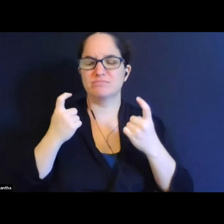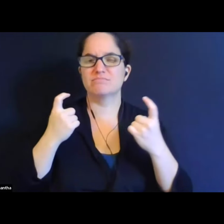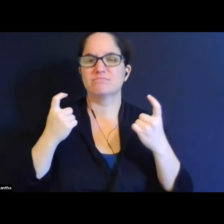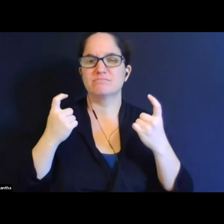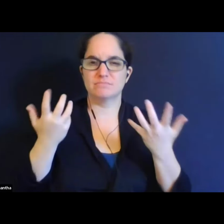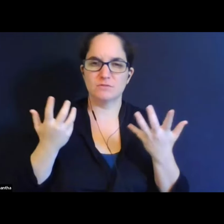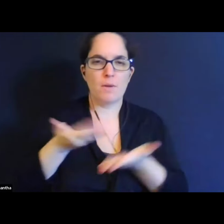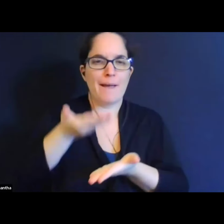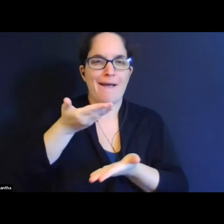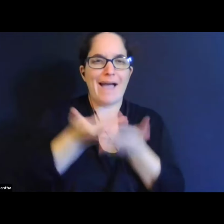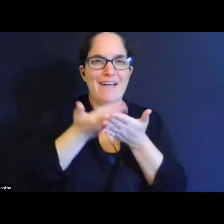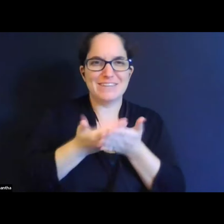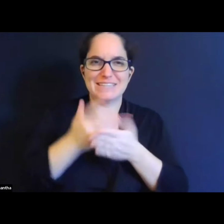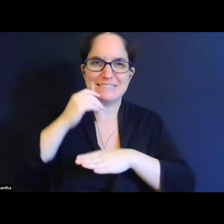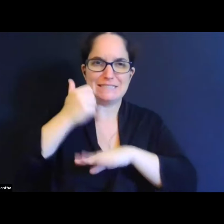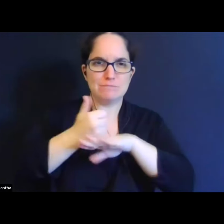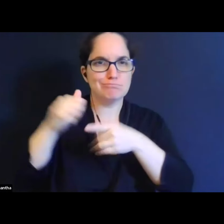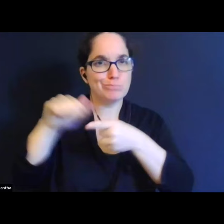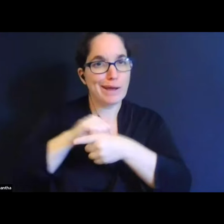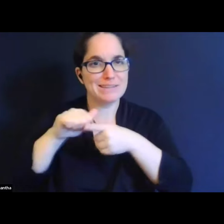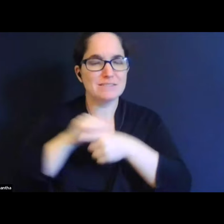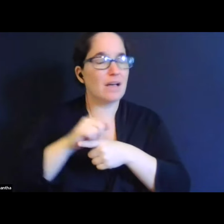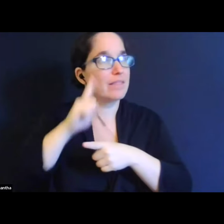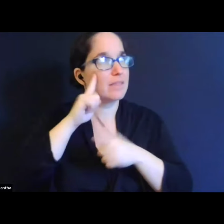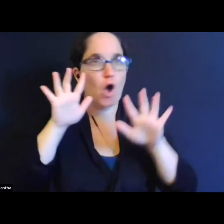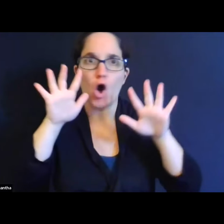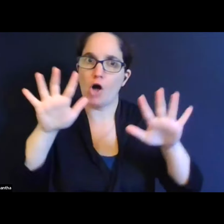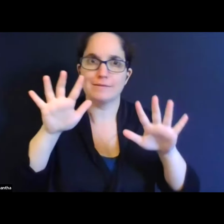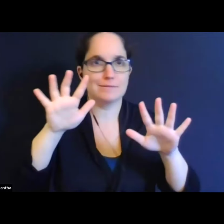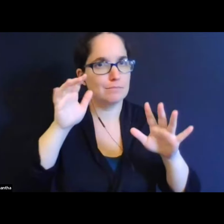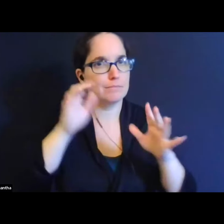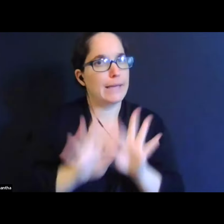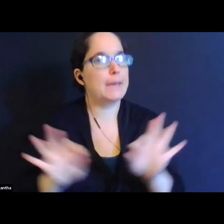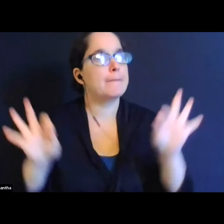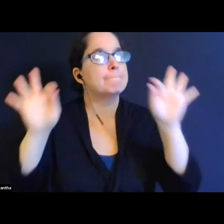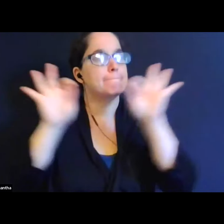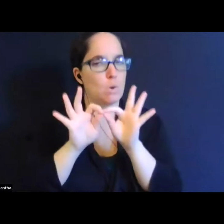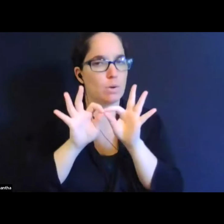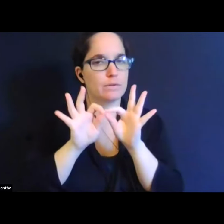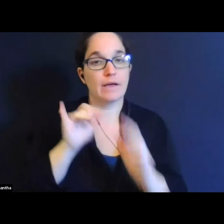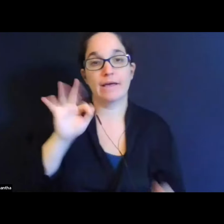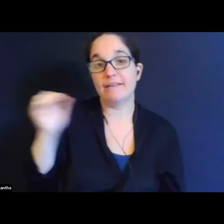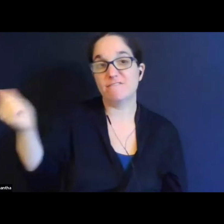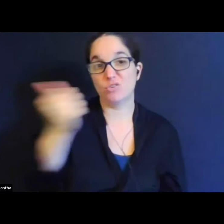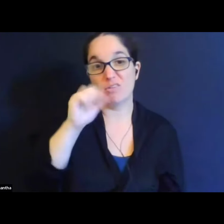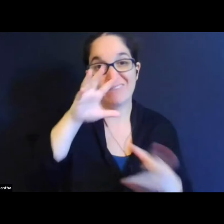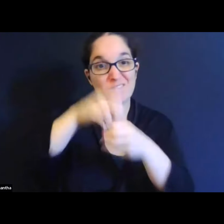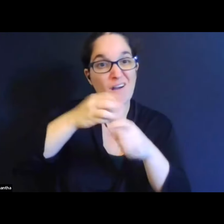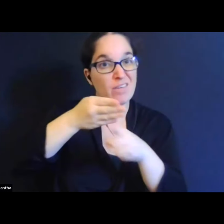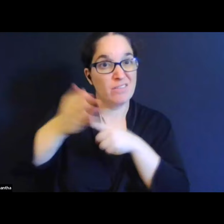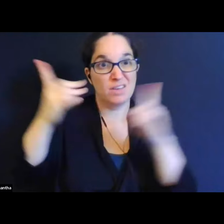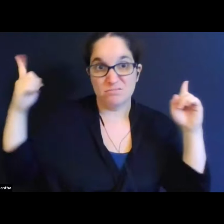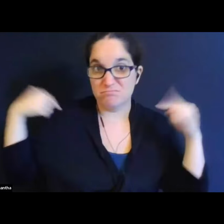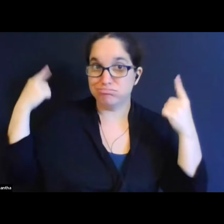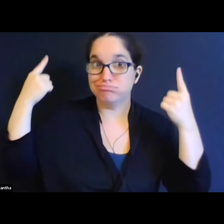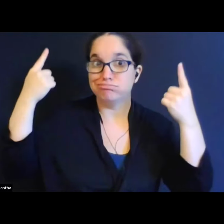evidence-based practices are fantastic and incredibly important. And those of you who've been in this field for a while